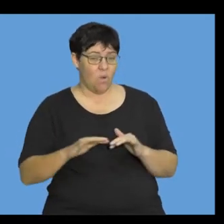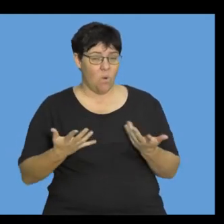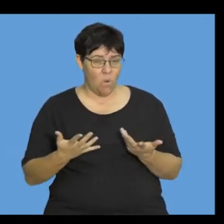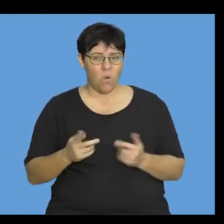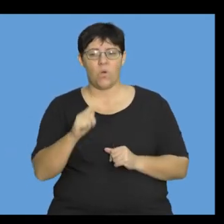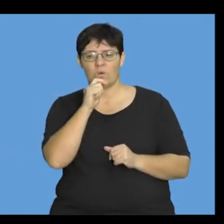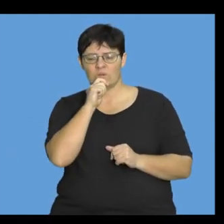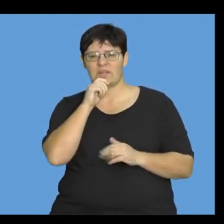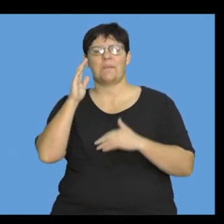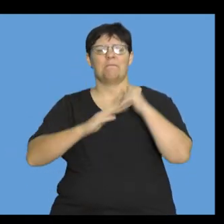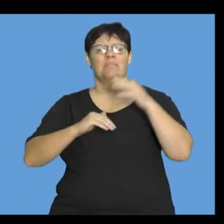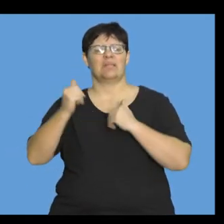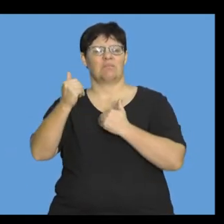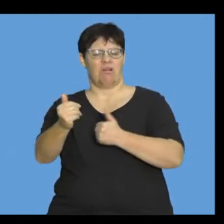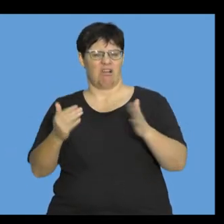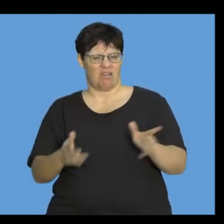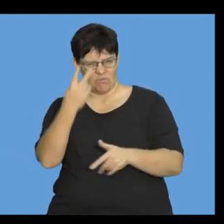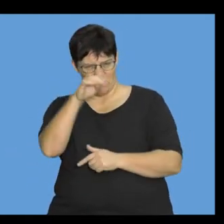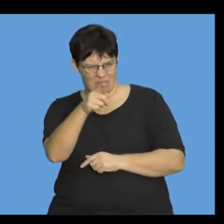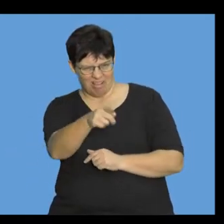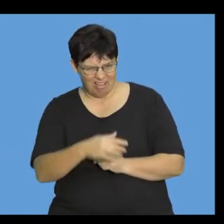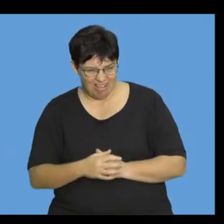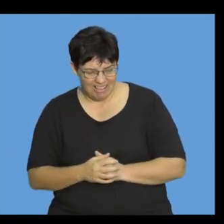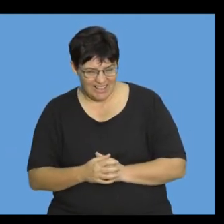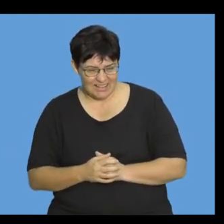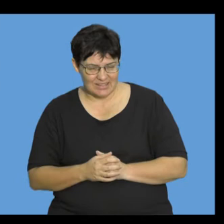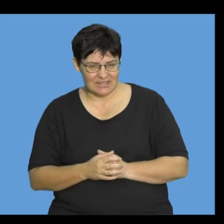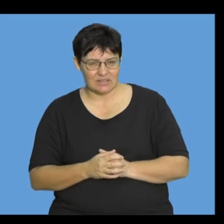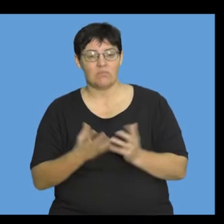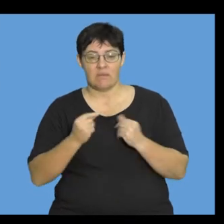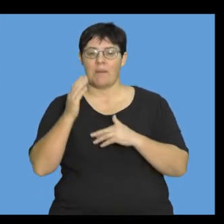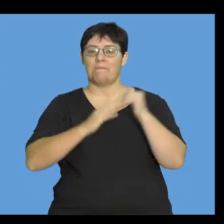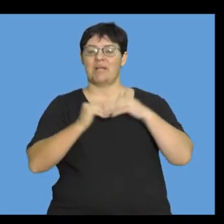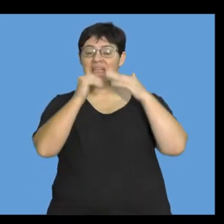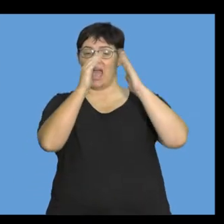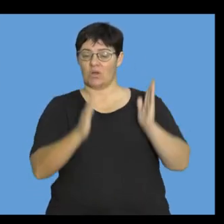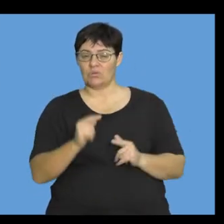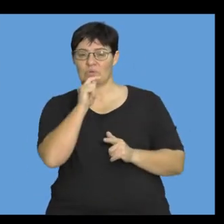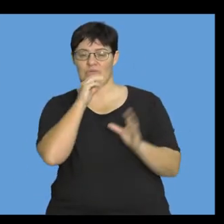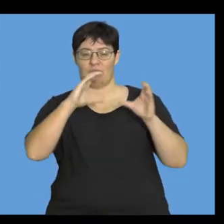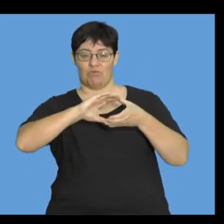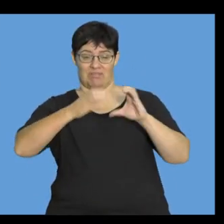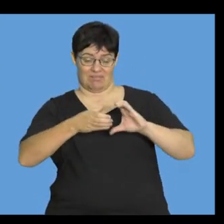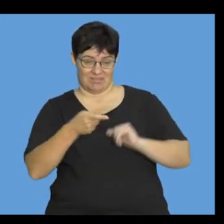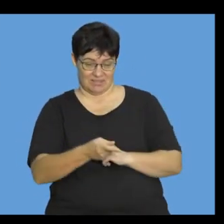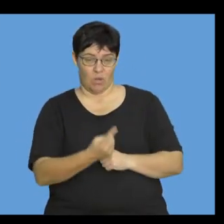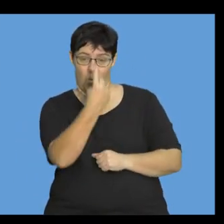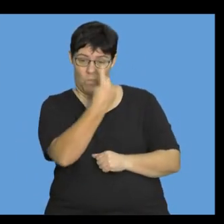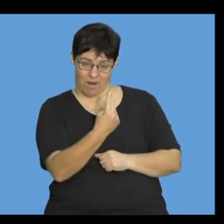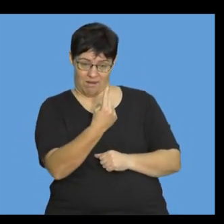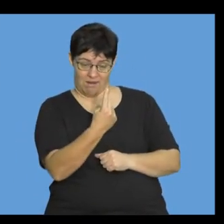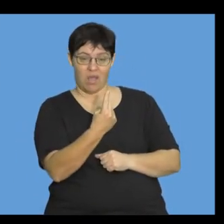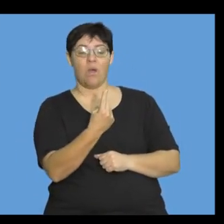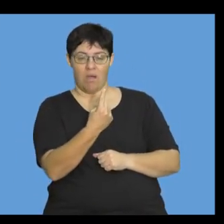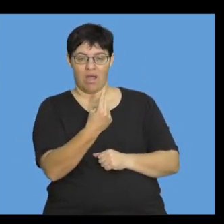word building block. Remember I said to you last time, if we build a house, we use a brick, right? One brick and we build